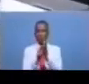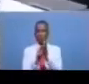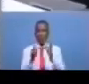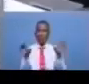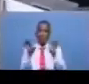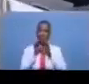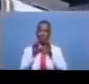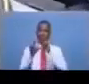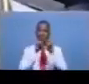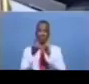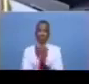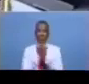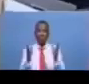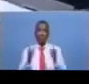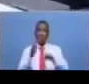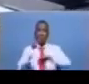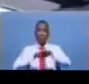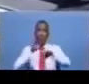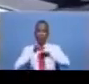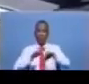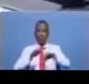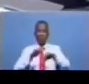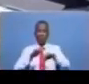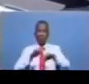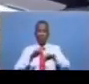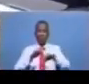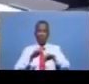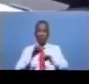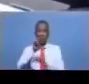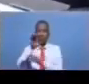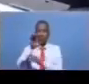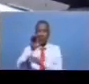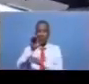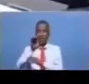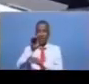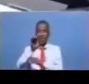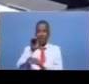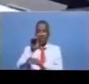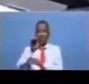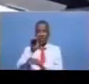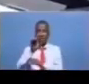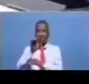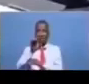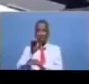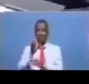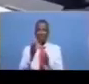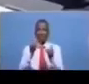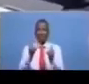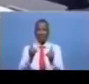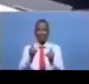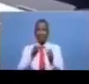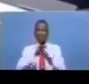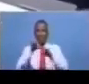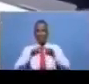their case without calling Mrs. Jean Adukwe-Mensah to testify, contrary to